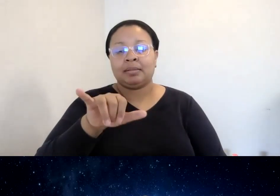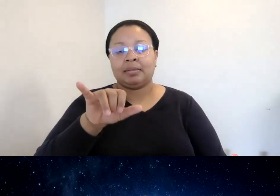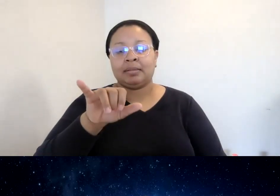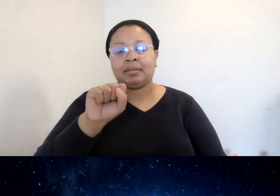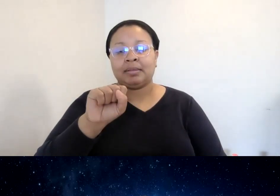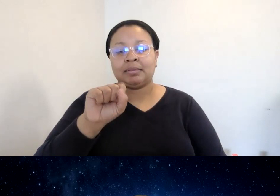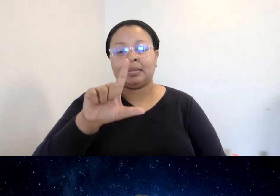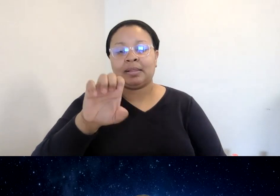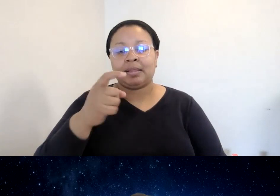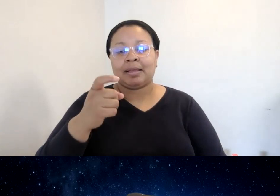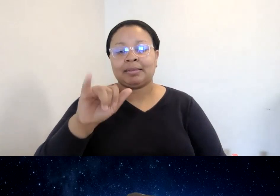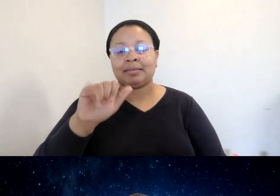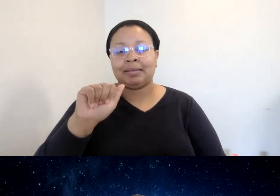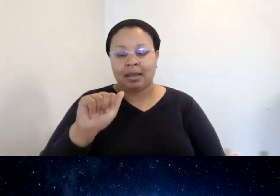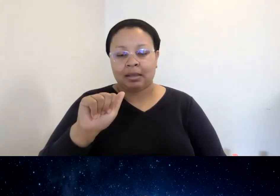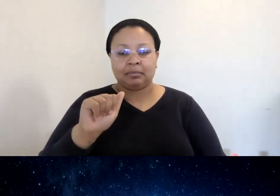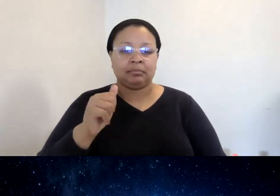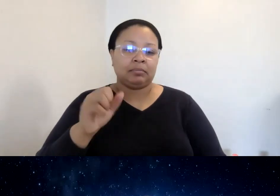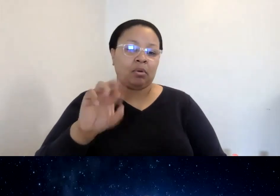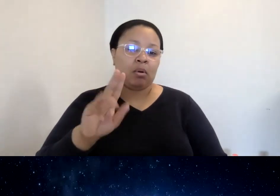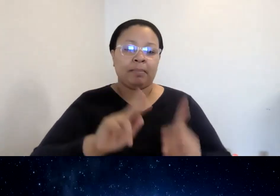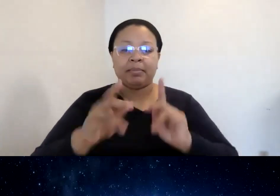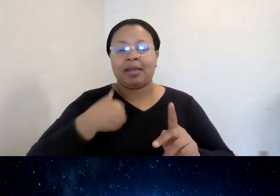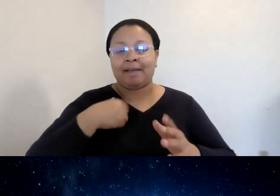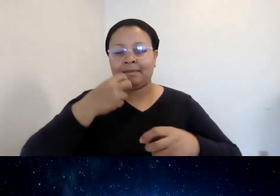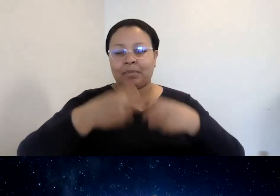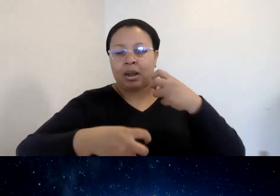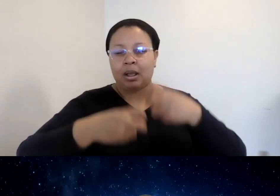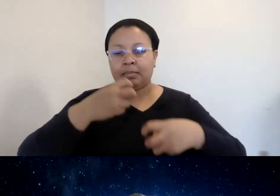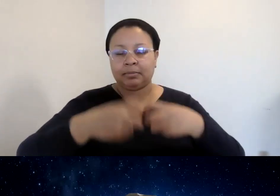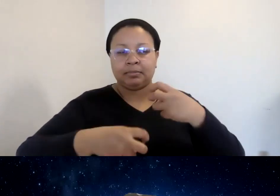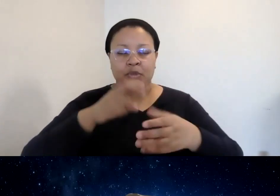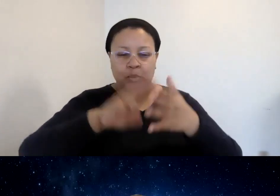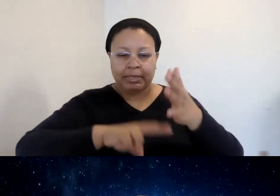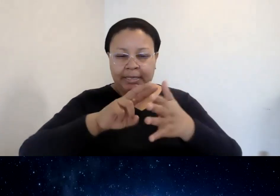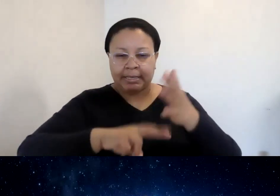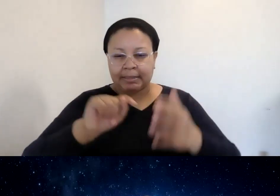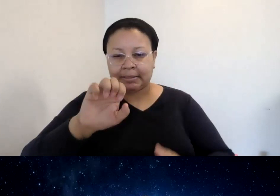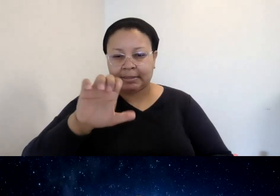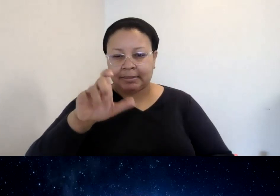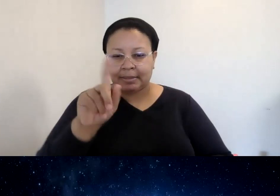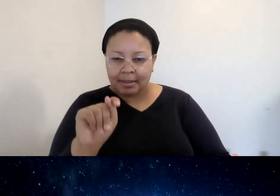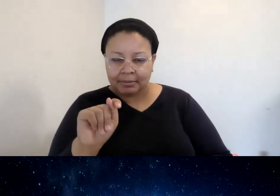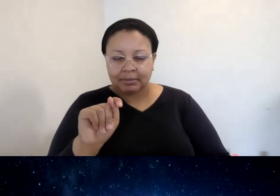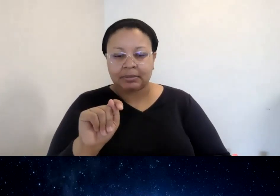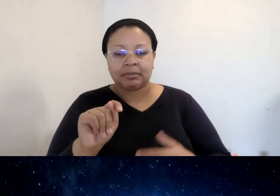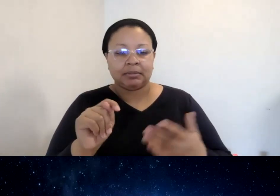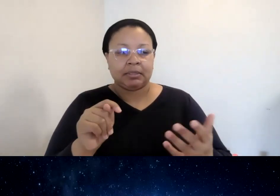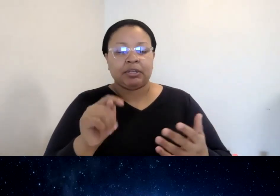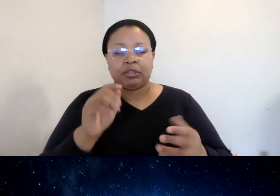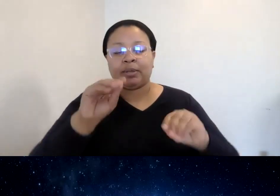difficulties reading text in general. You can have them create their own kind of contrast that works best for them on their